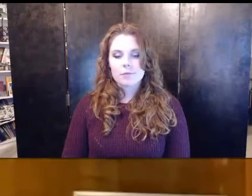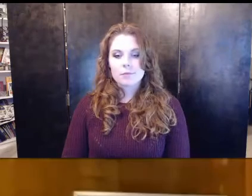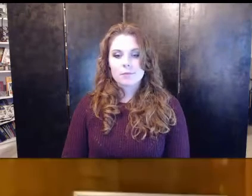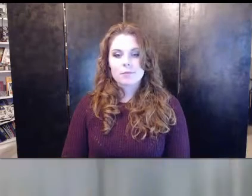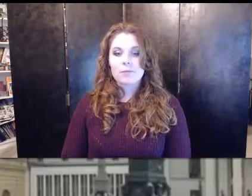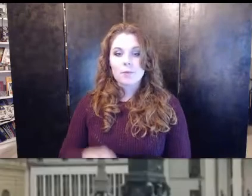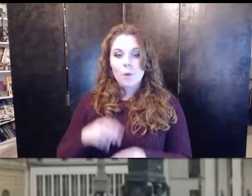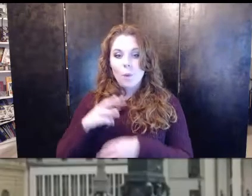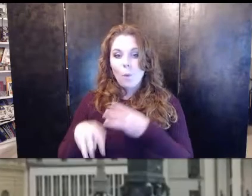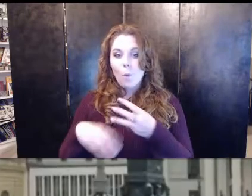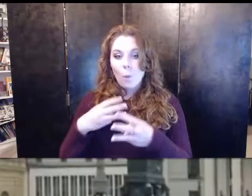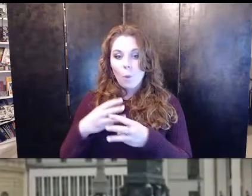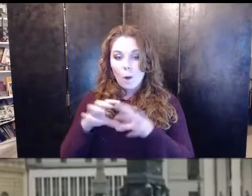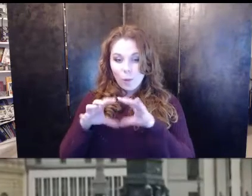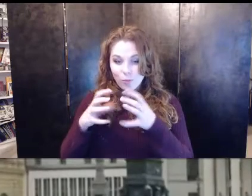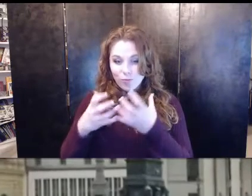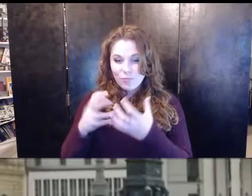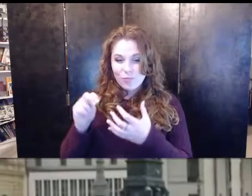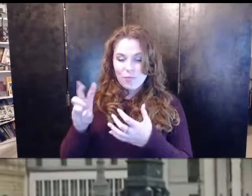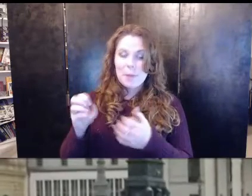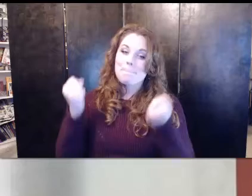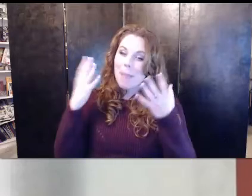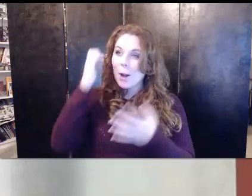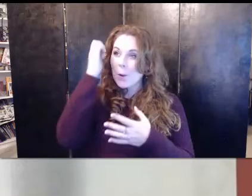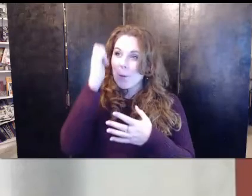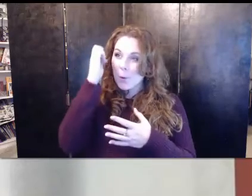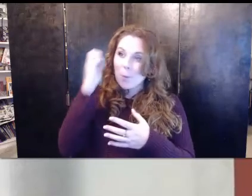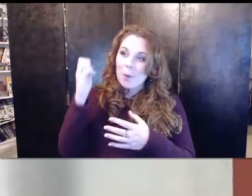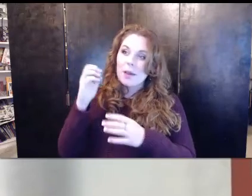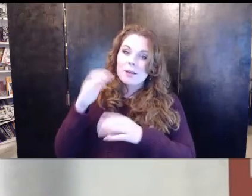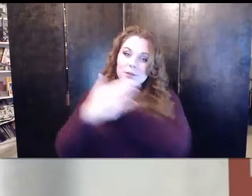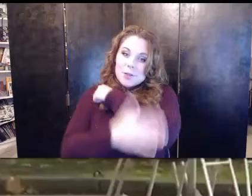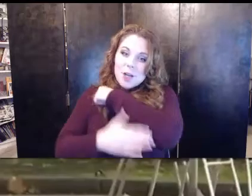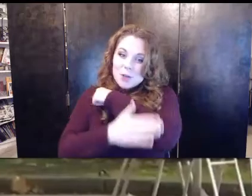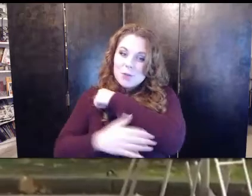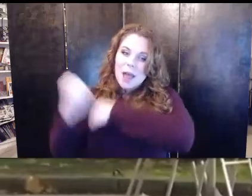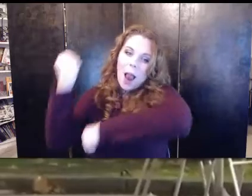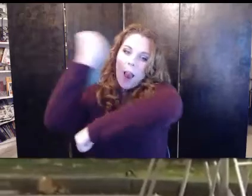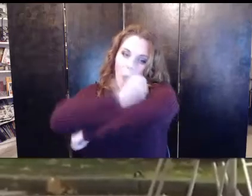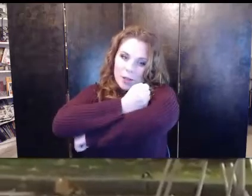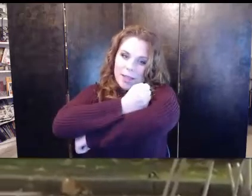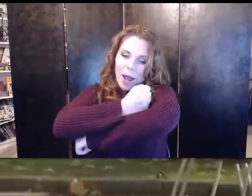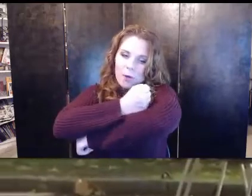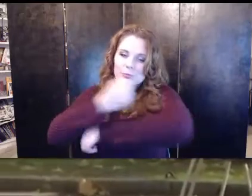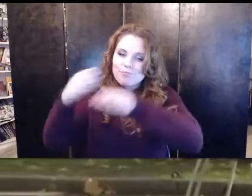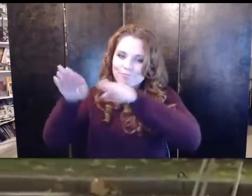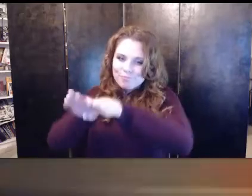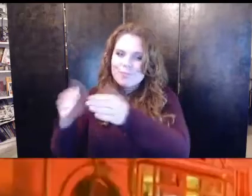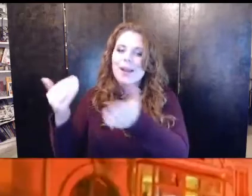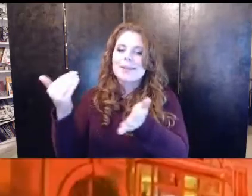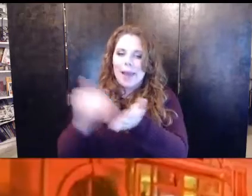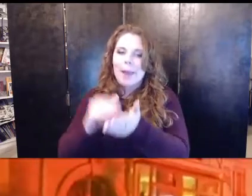In world news, many European countries are going into lockdown for a second time this year because of rising COVID-19